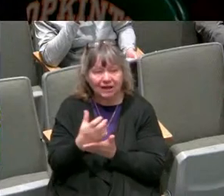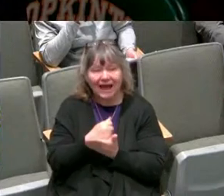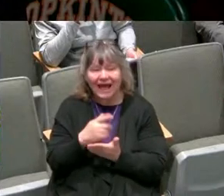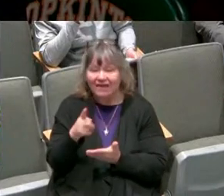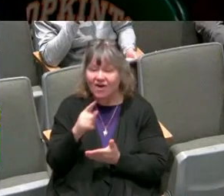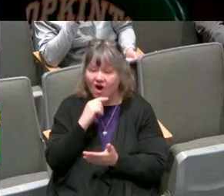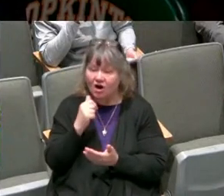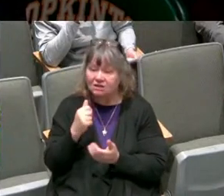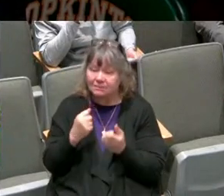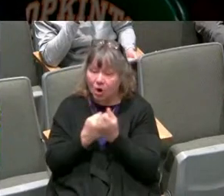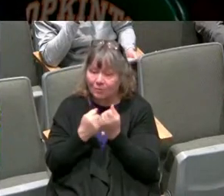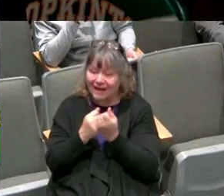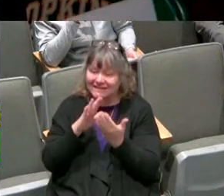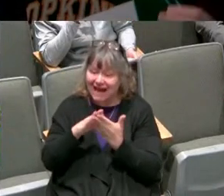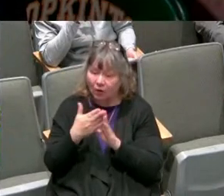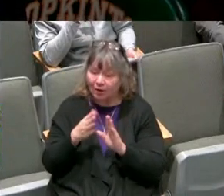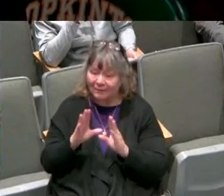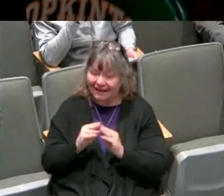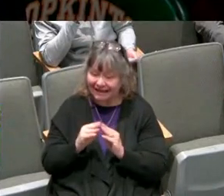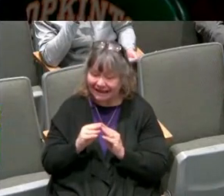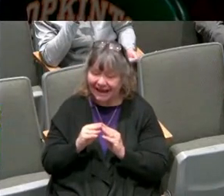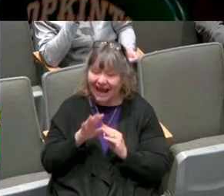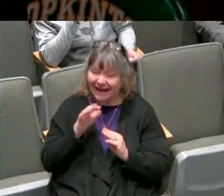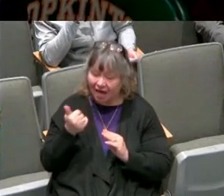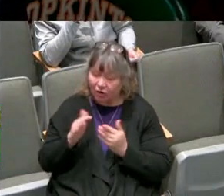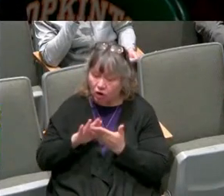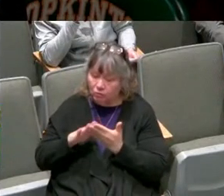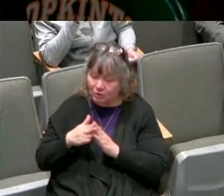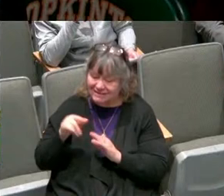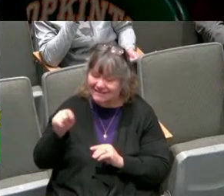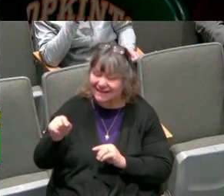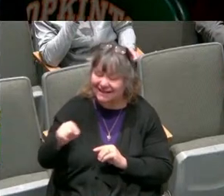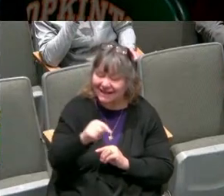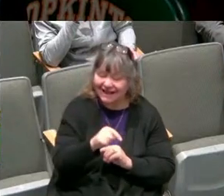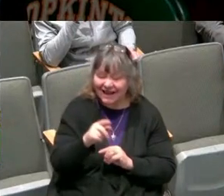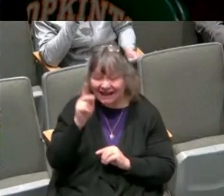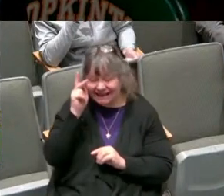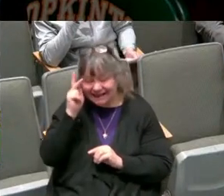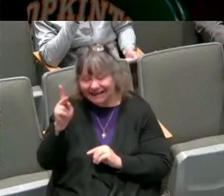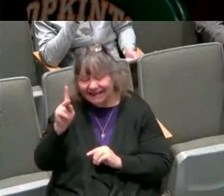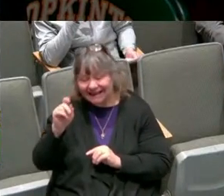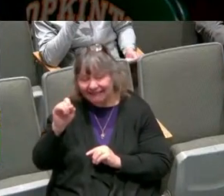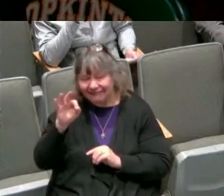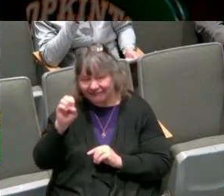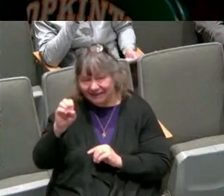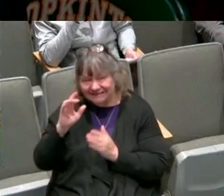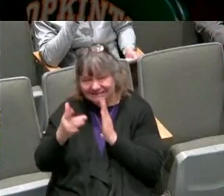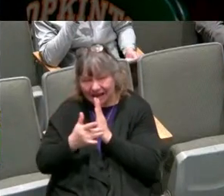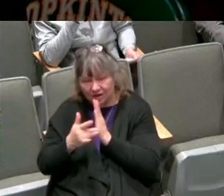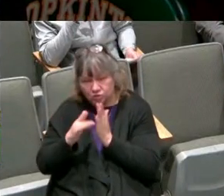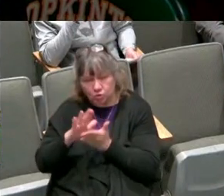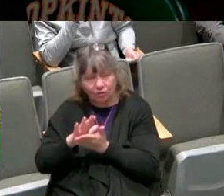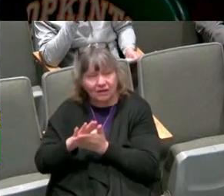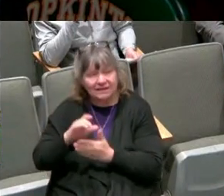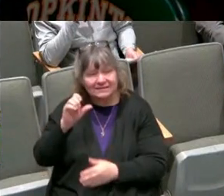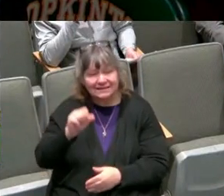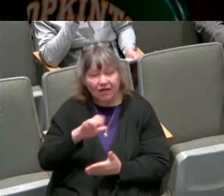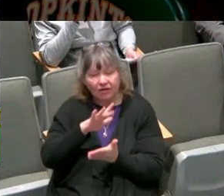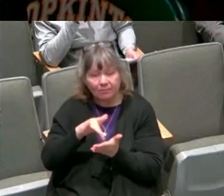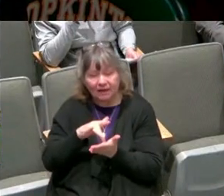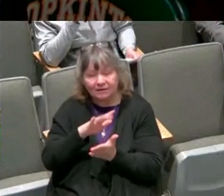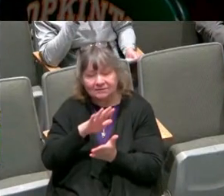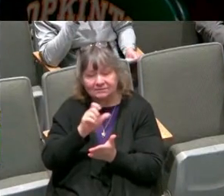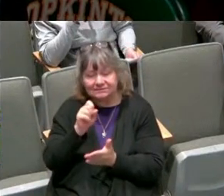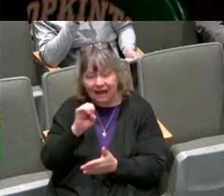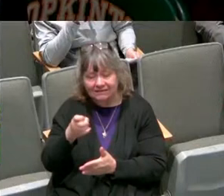article is supported by town meeting and a sufficient number of other communities that are served by Keith Technical vocational school the South Middlesex Regional Vocational